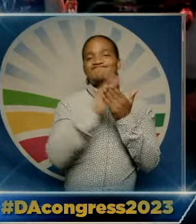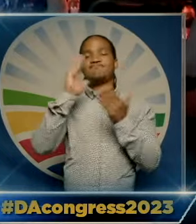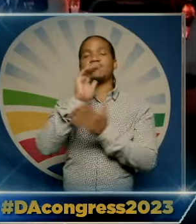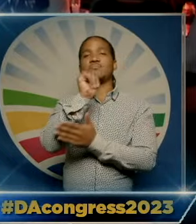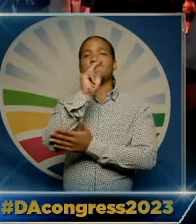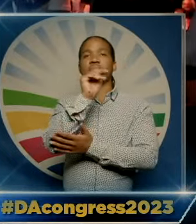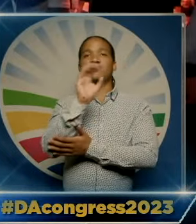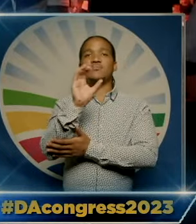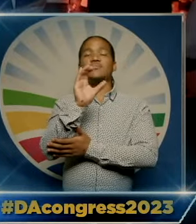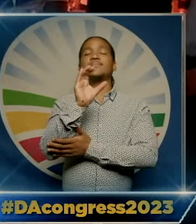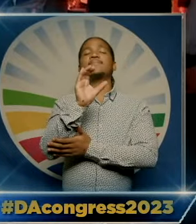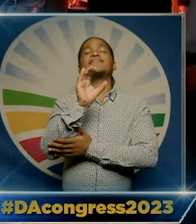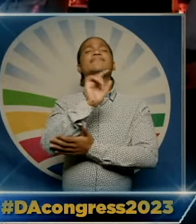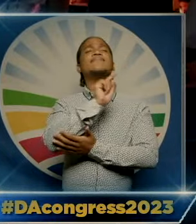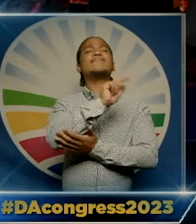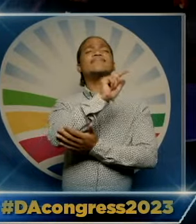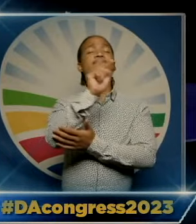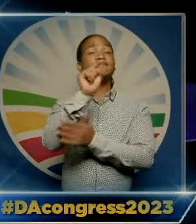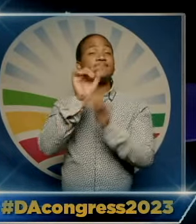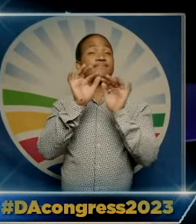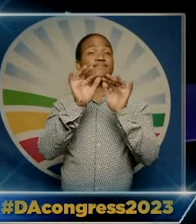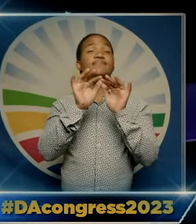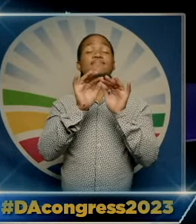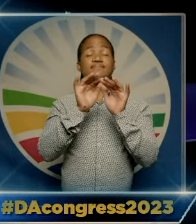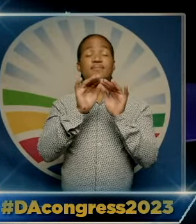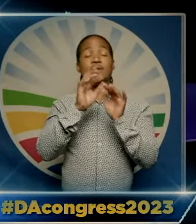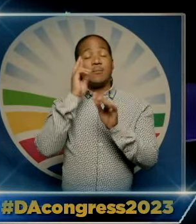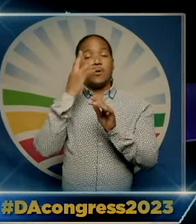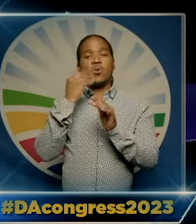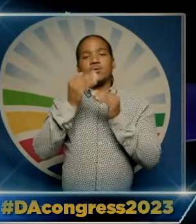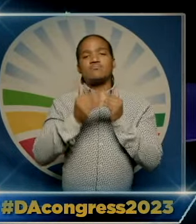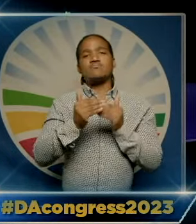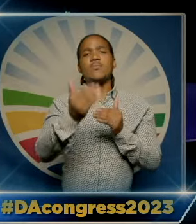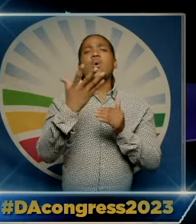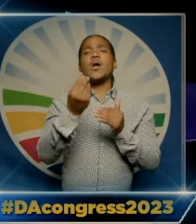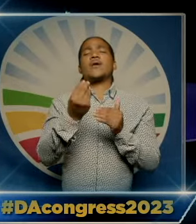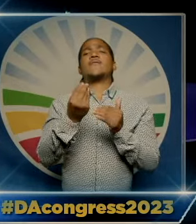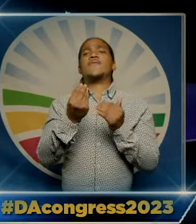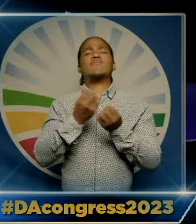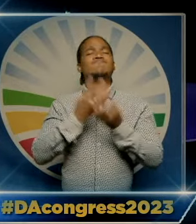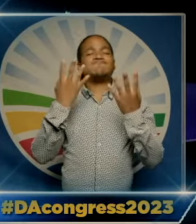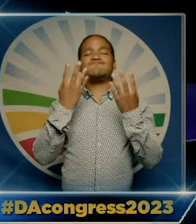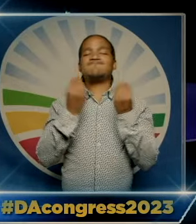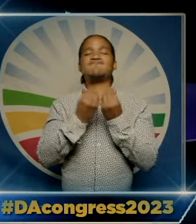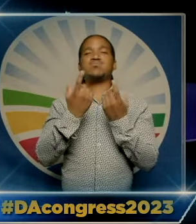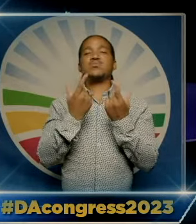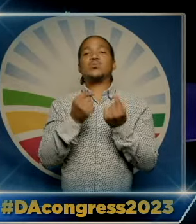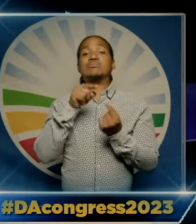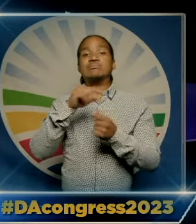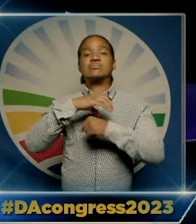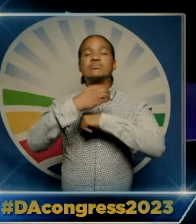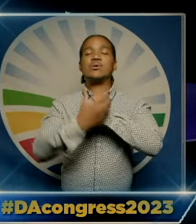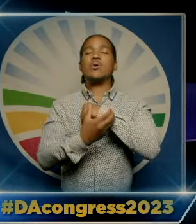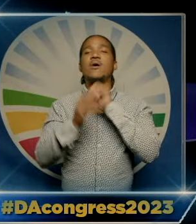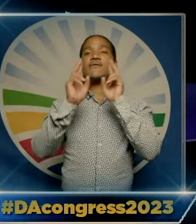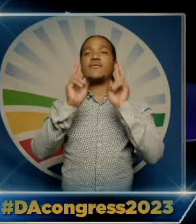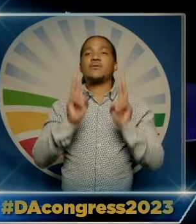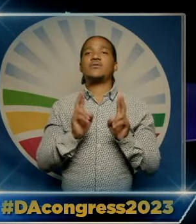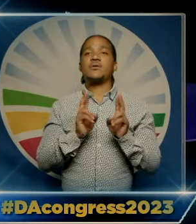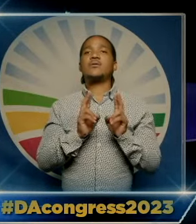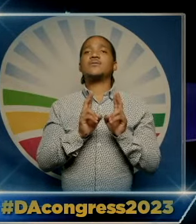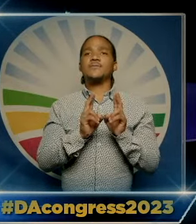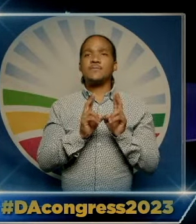Delegates, there is serious business before us at this Federal Congress. So, let's get on